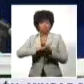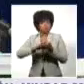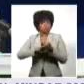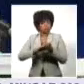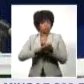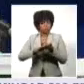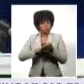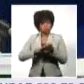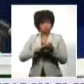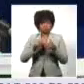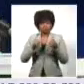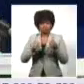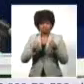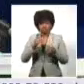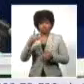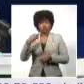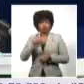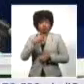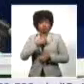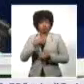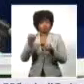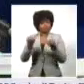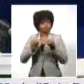were asymptomatic.